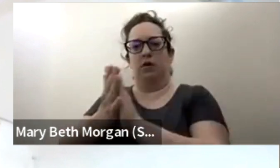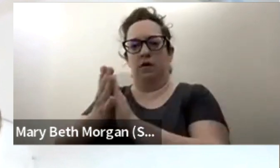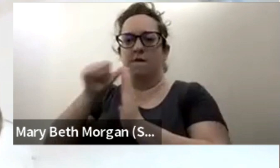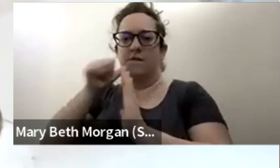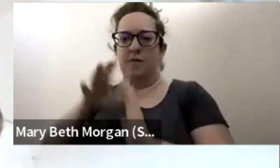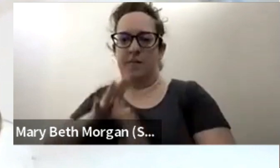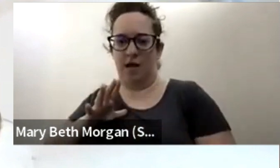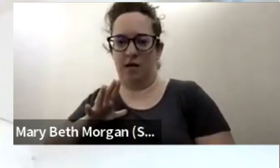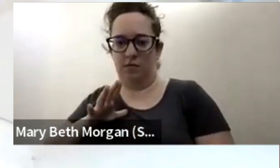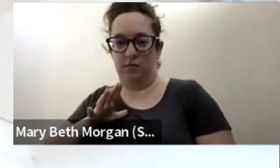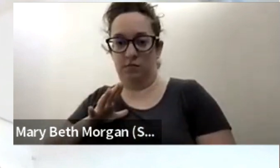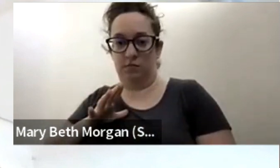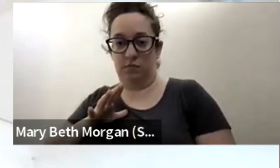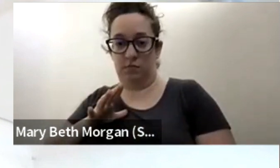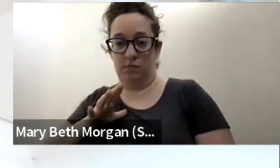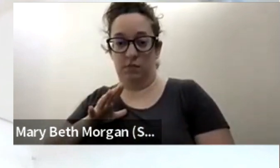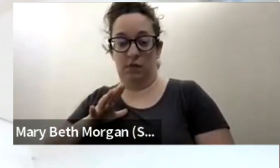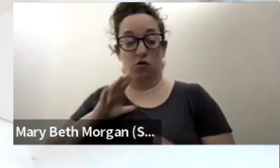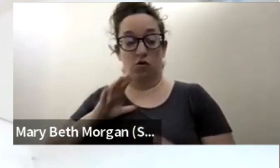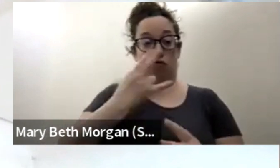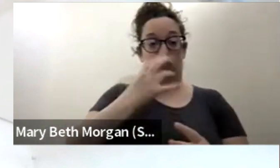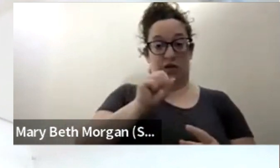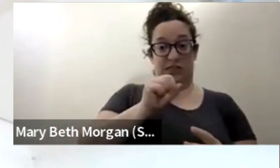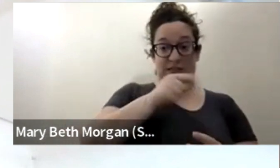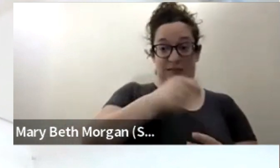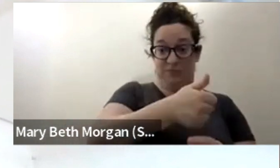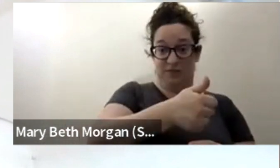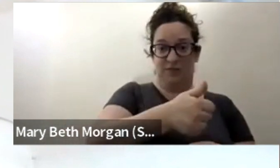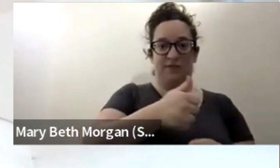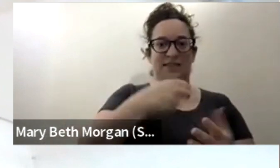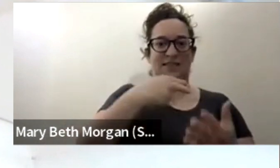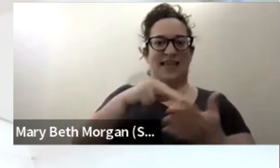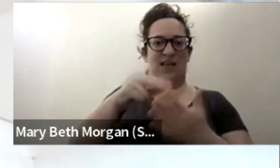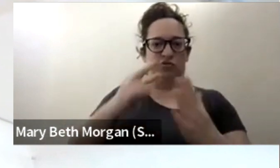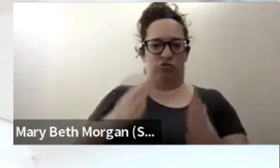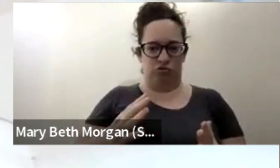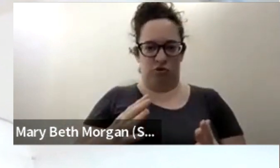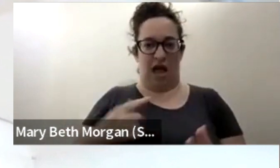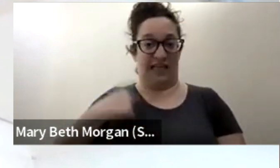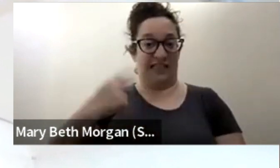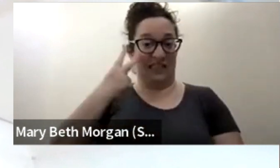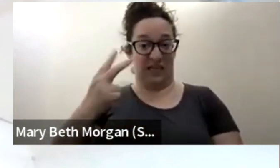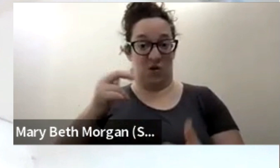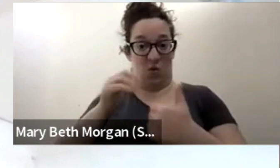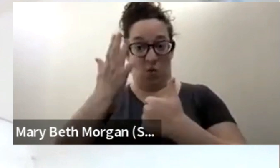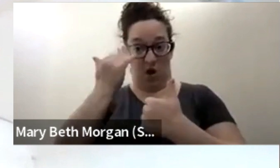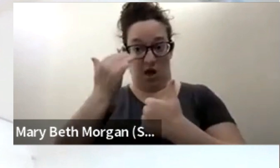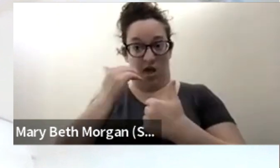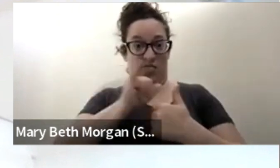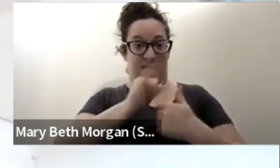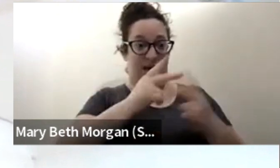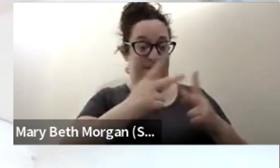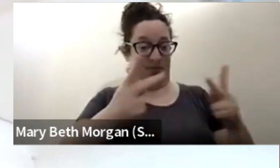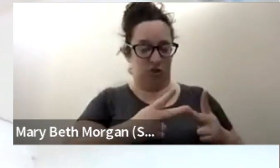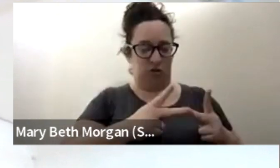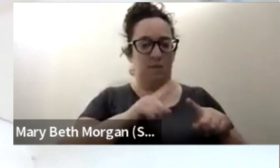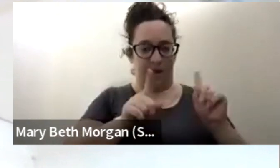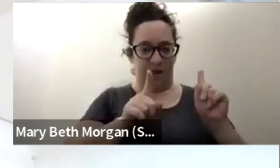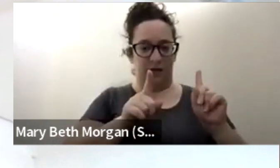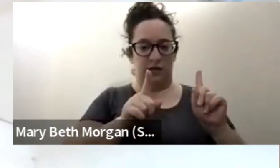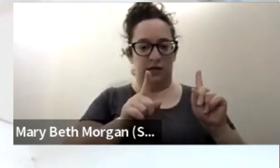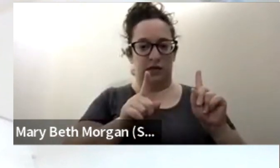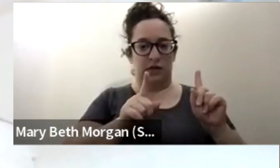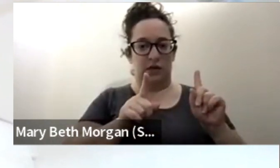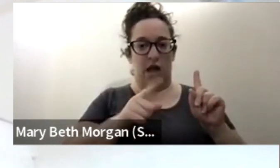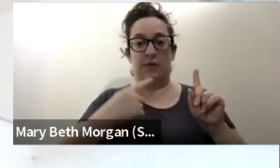it from the physicality inward. And I would say Chris is actually a dancer, so I can see why he wants to go from